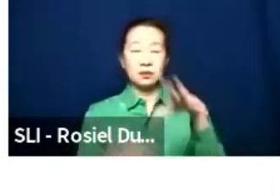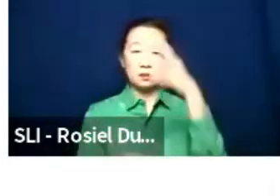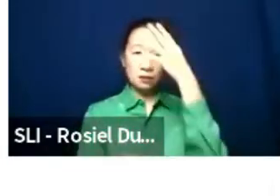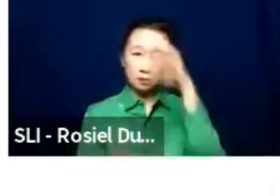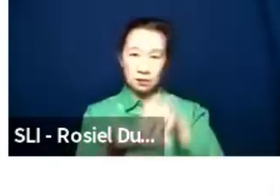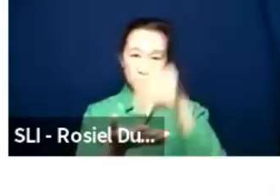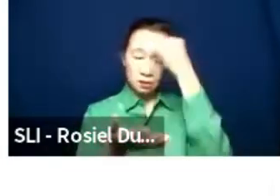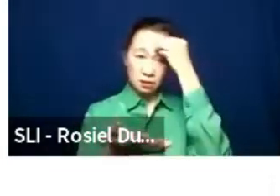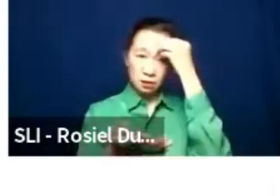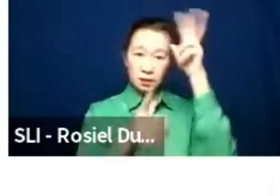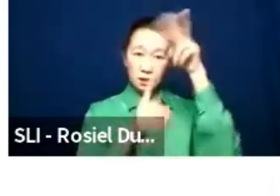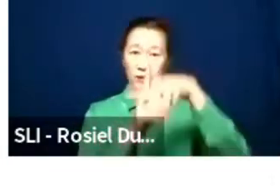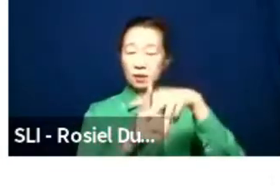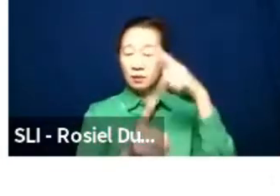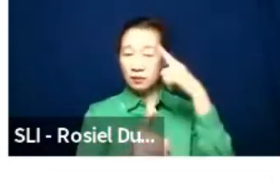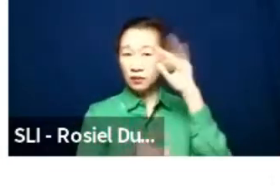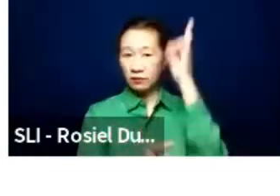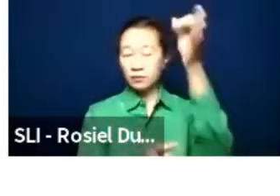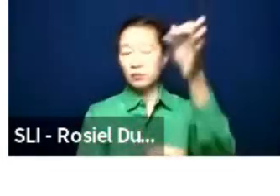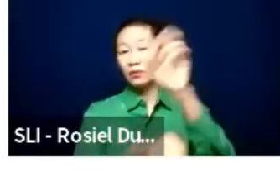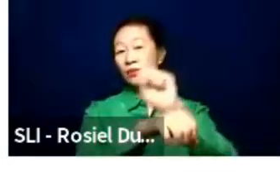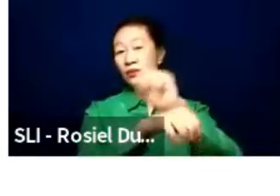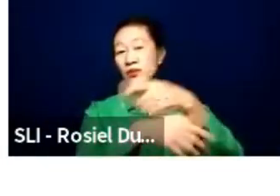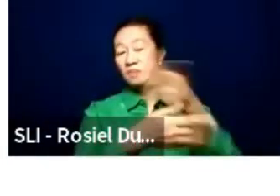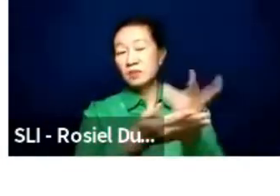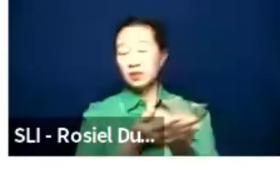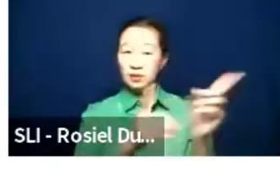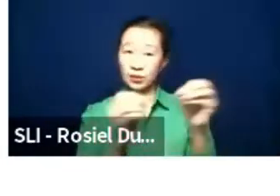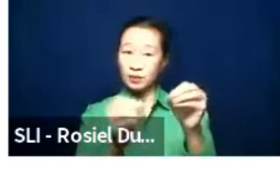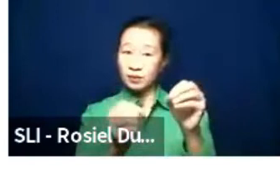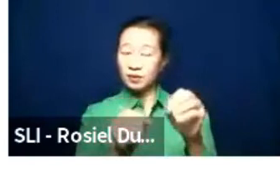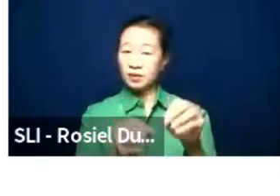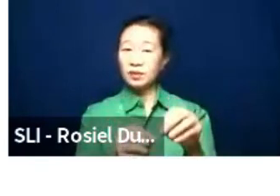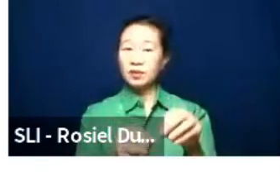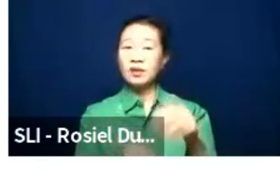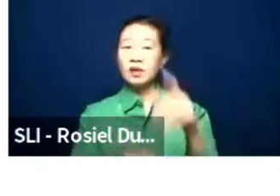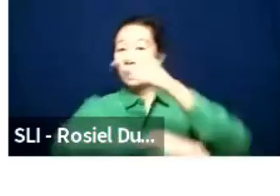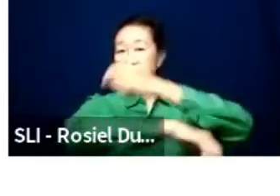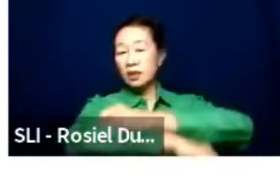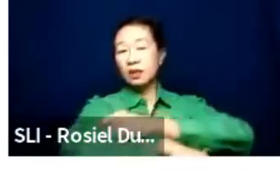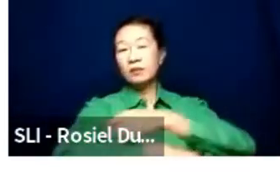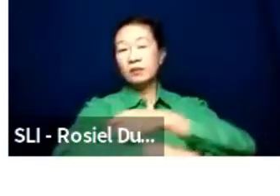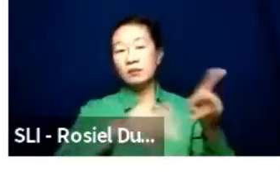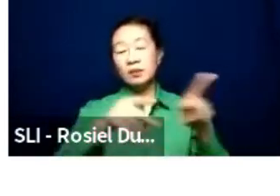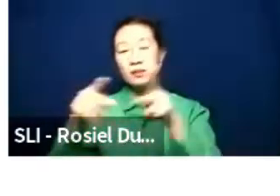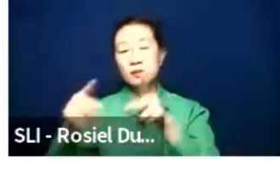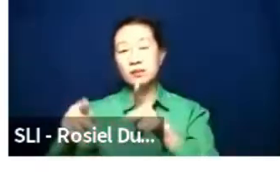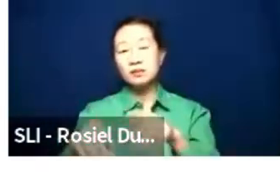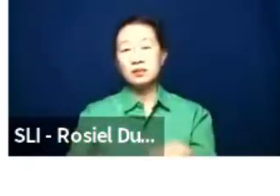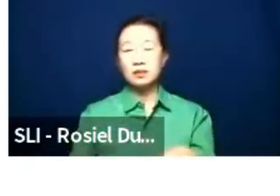later on in future work if this is something that they want to do. Table setting, following directions, even